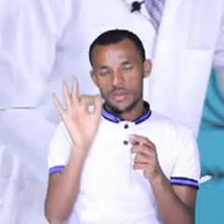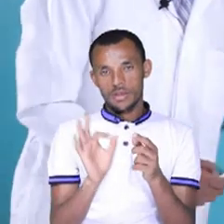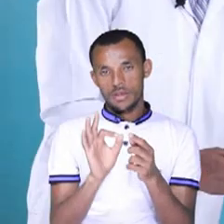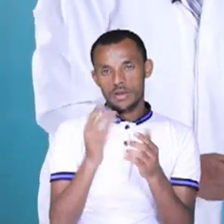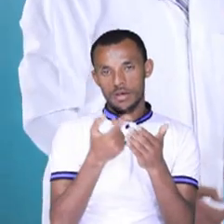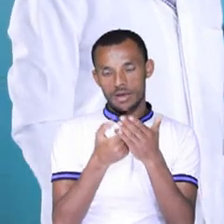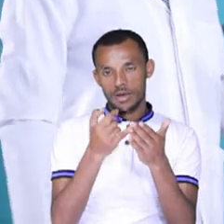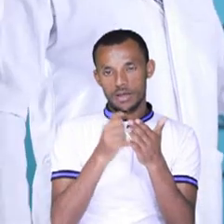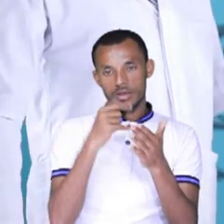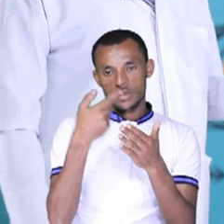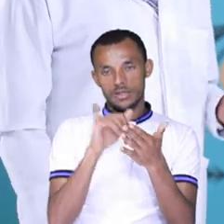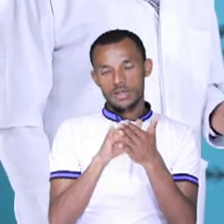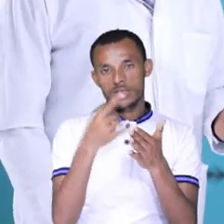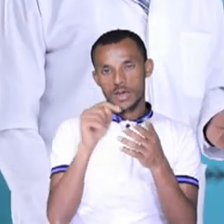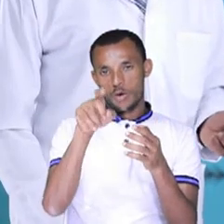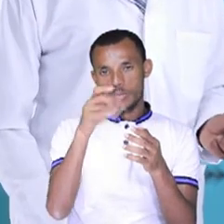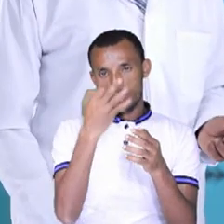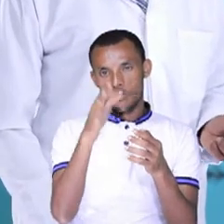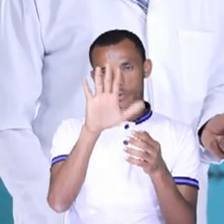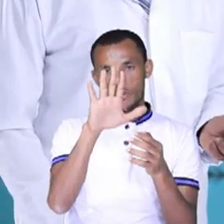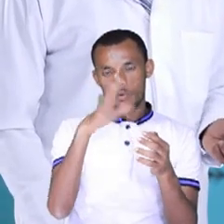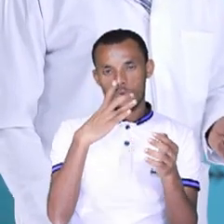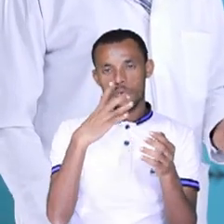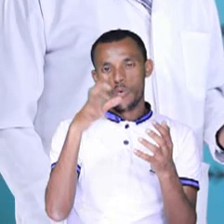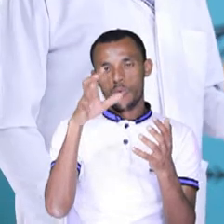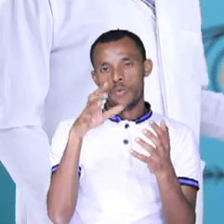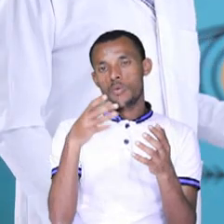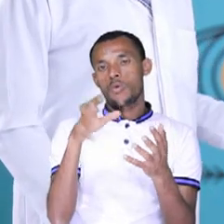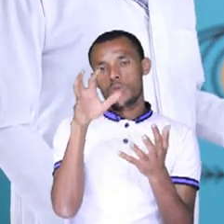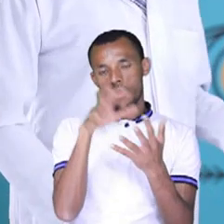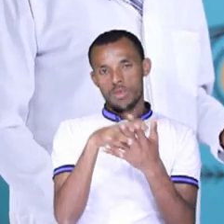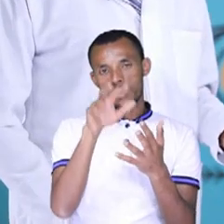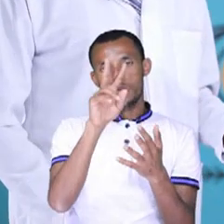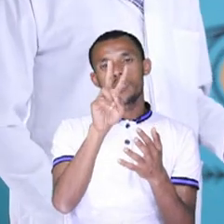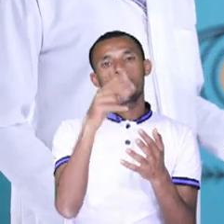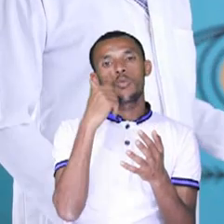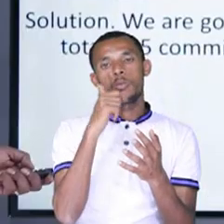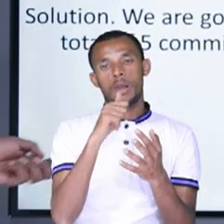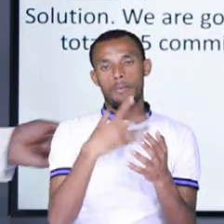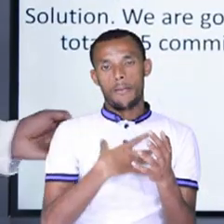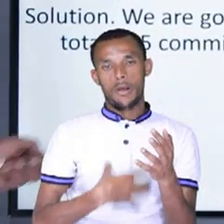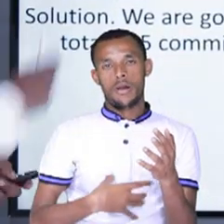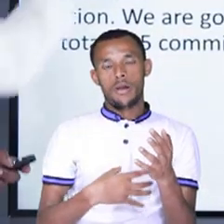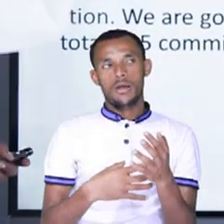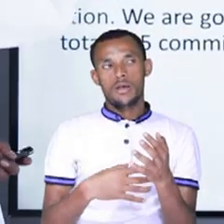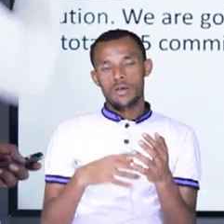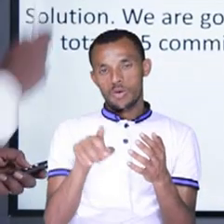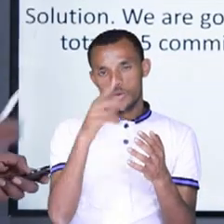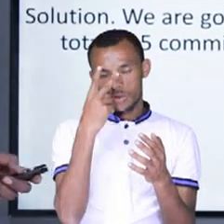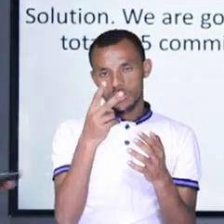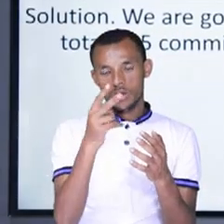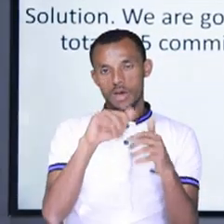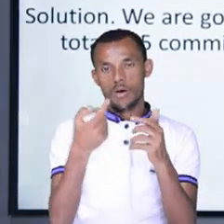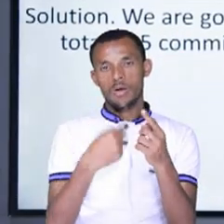event that says that a committee of 5 containing 2 women as a member. You can see